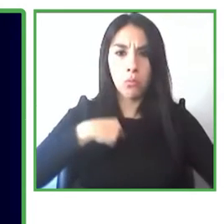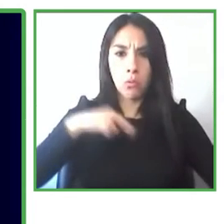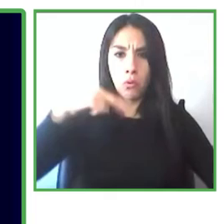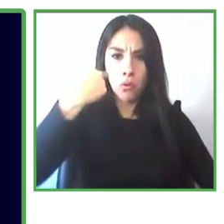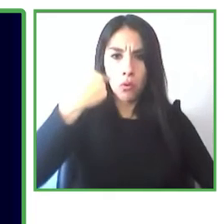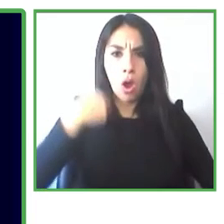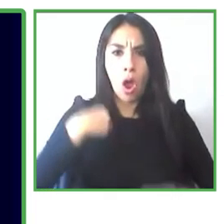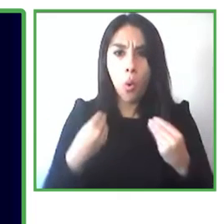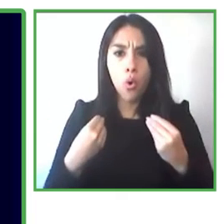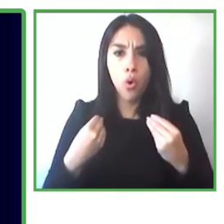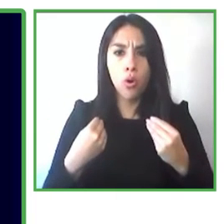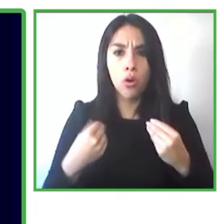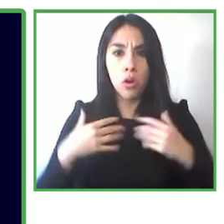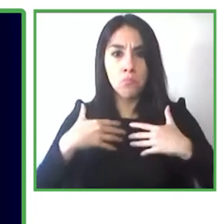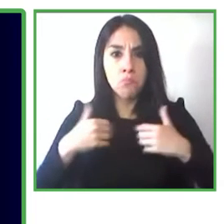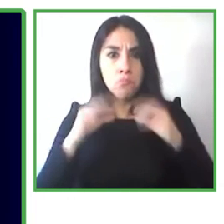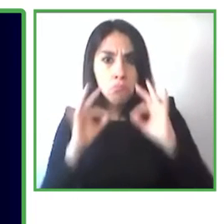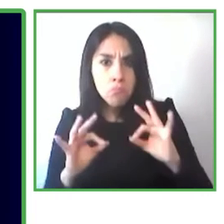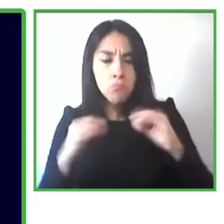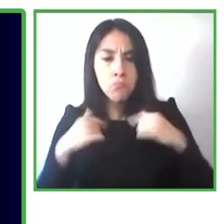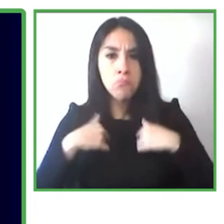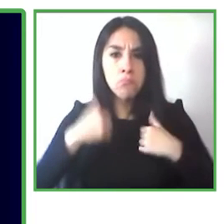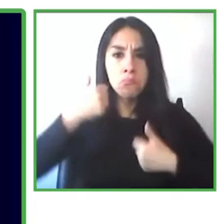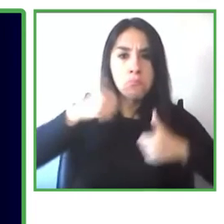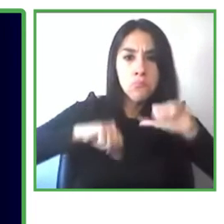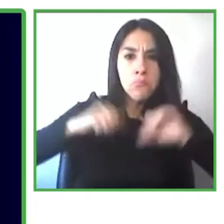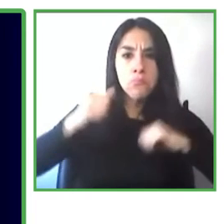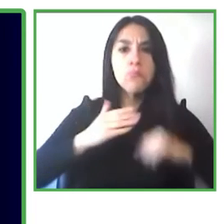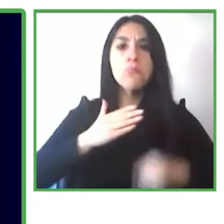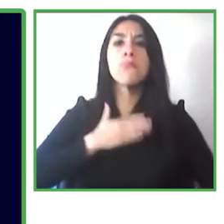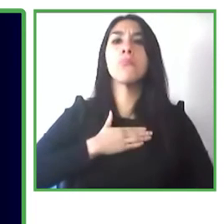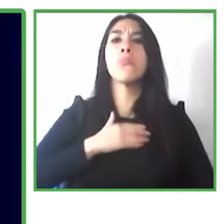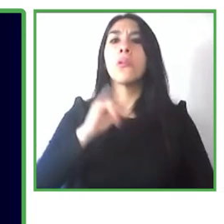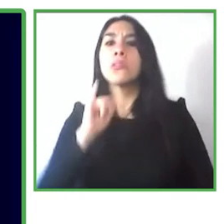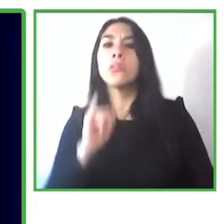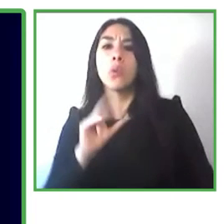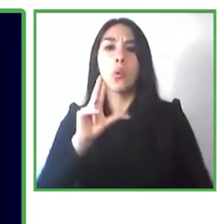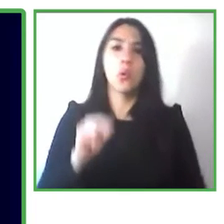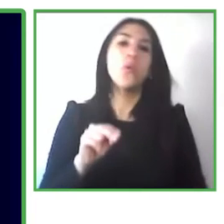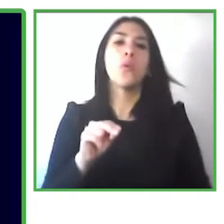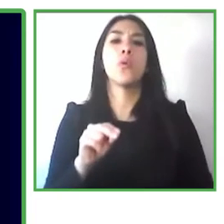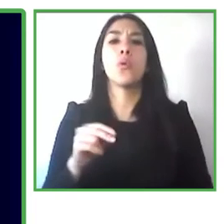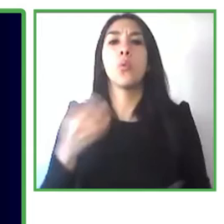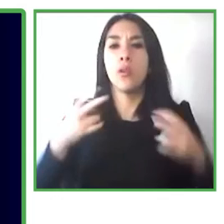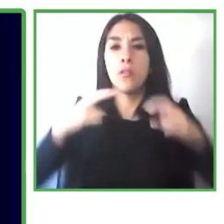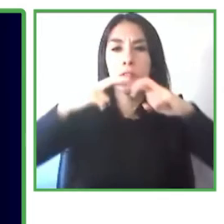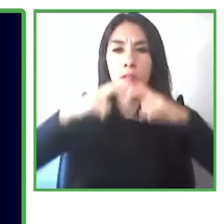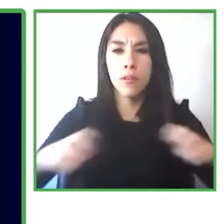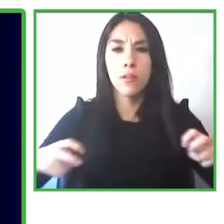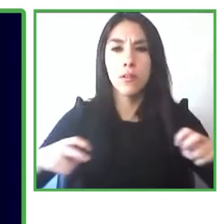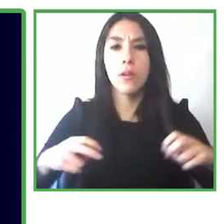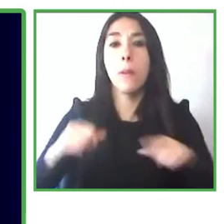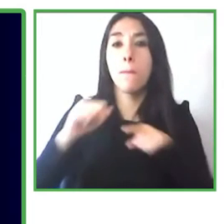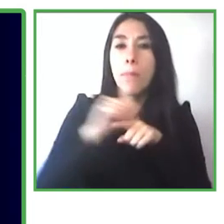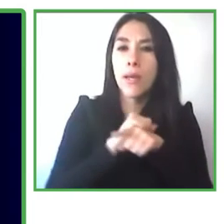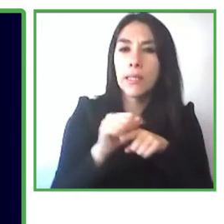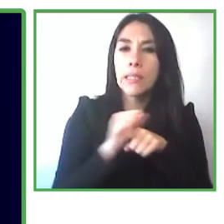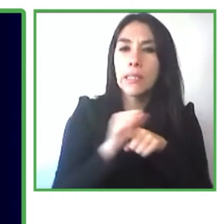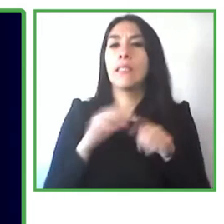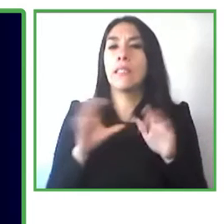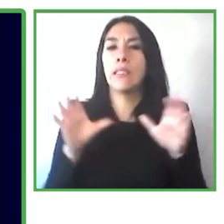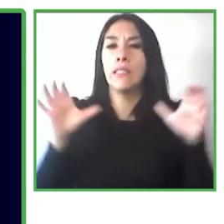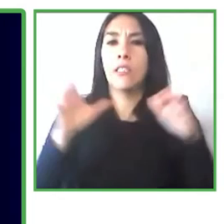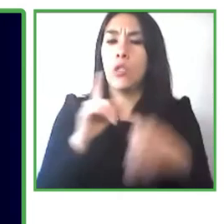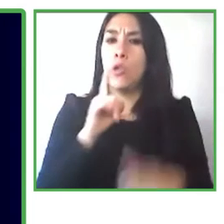able to request a verification process for technical aspects and analysis of best practices through a team that